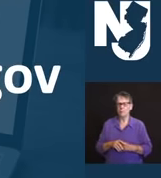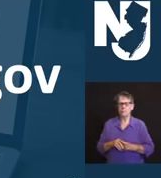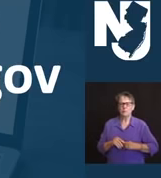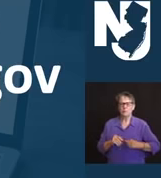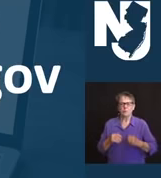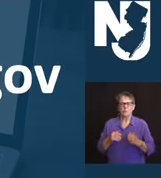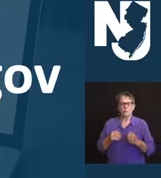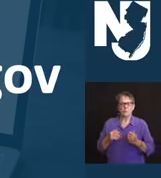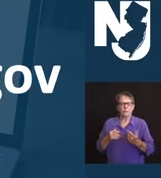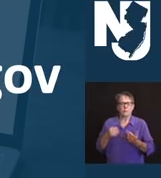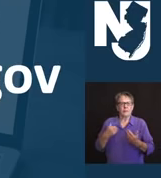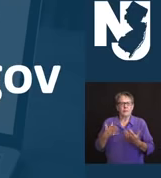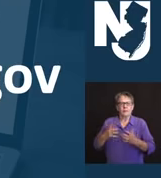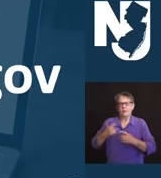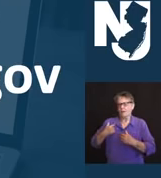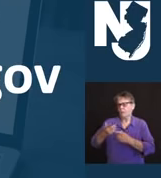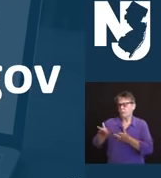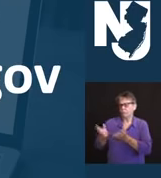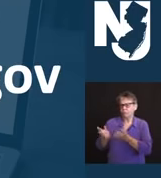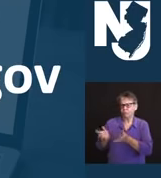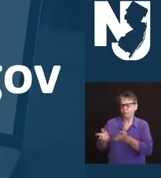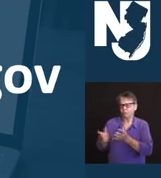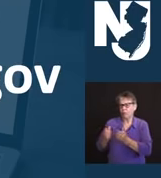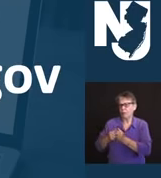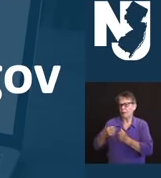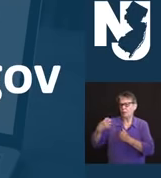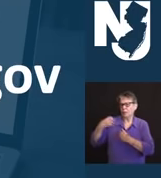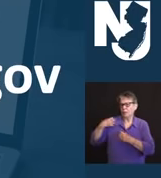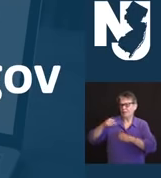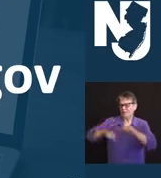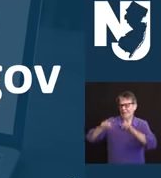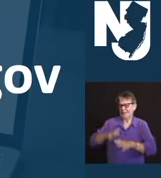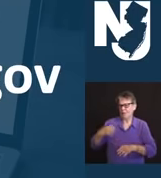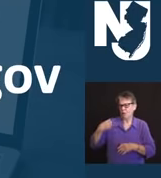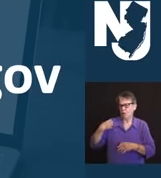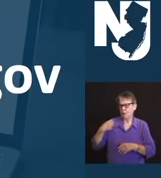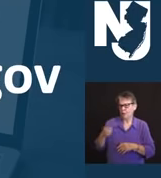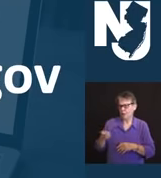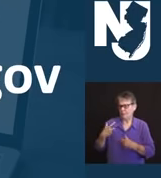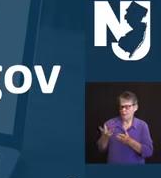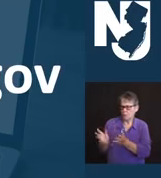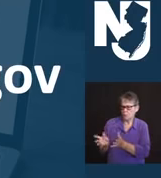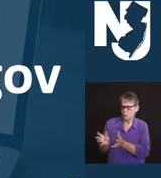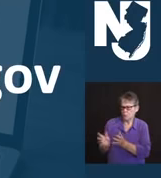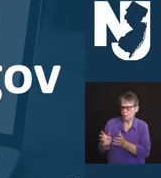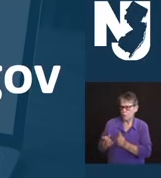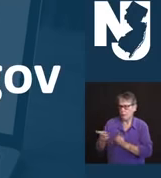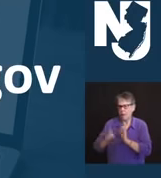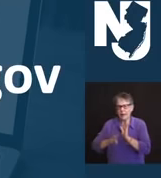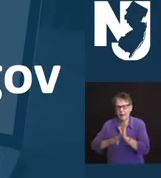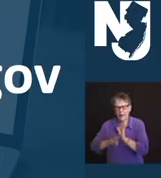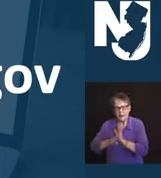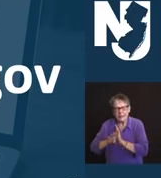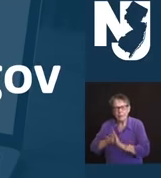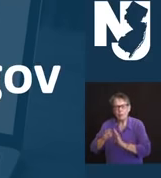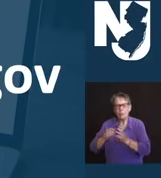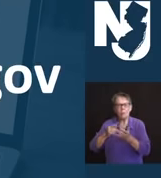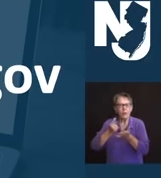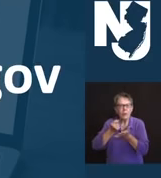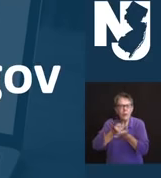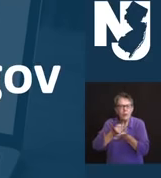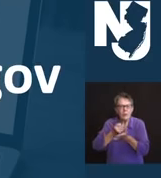on Friday, Dr. Dan Skavronsky, and that was centered on the development of therapeutics. And there's a lot of